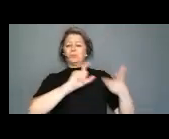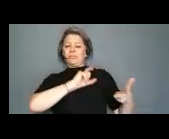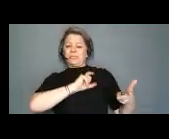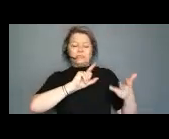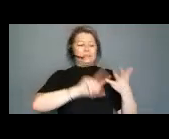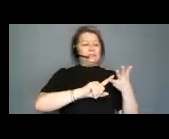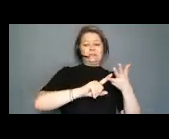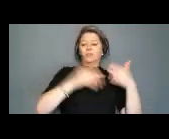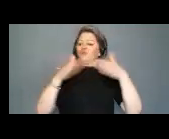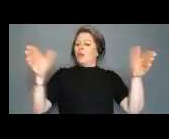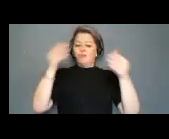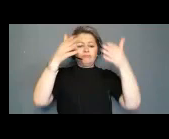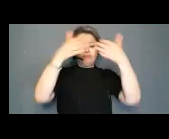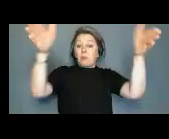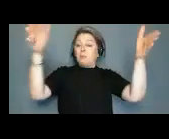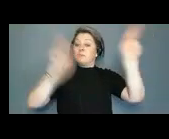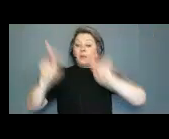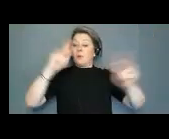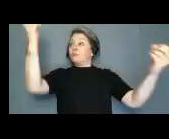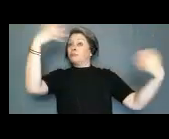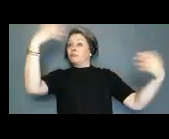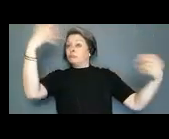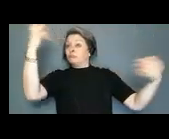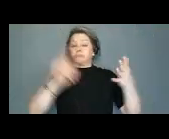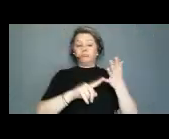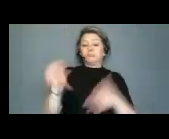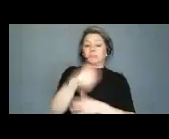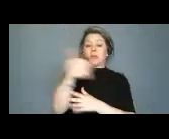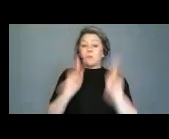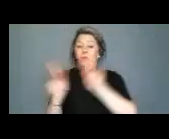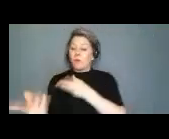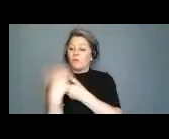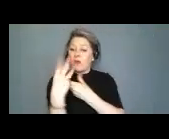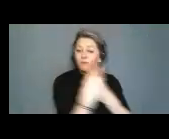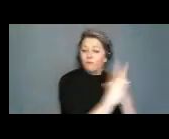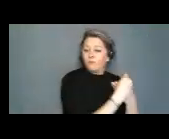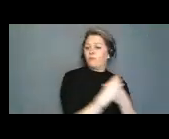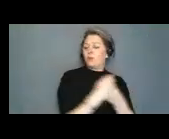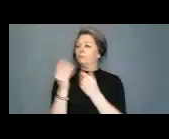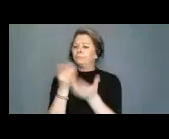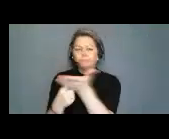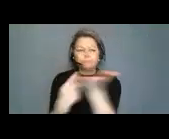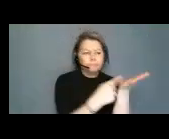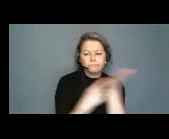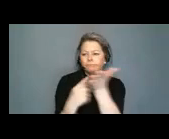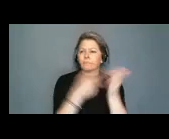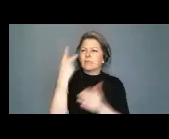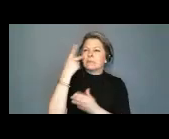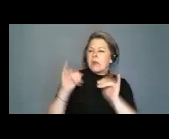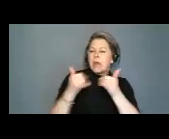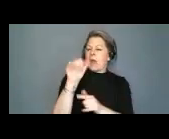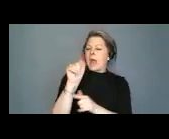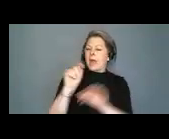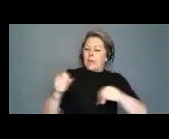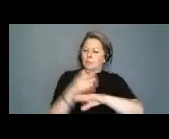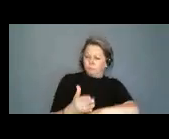input from the general public, other stakeholders. So really kind of looking at ways to make the Act stronger, and there'll be more